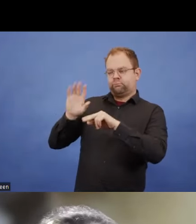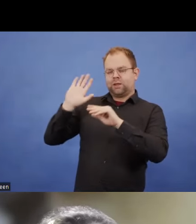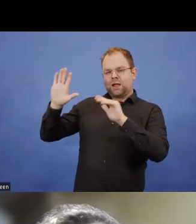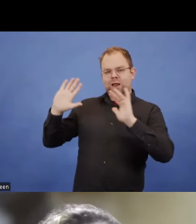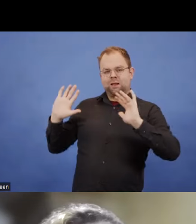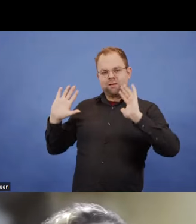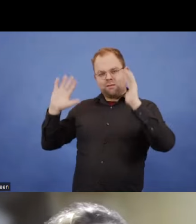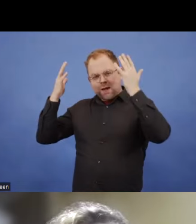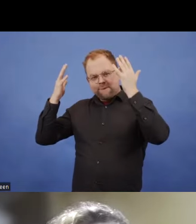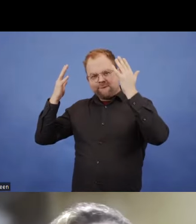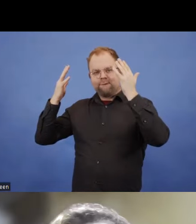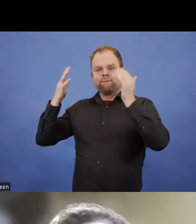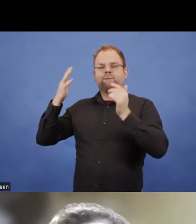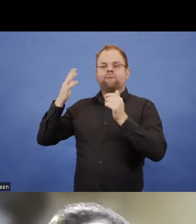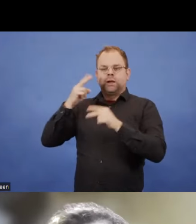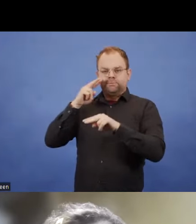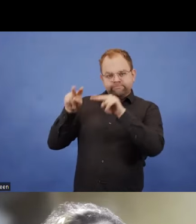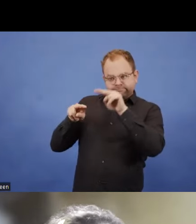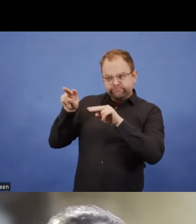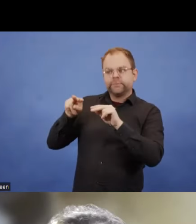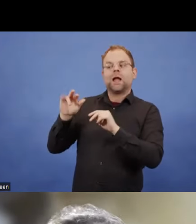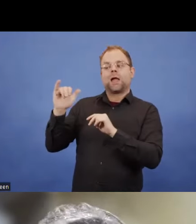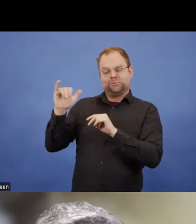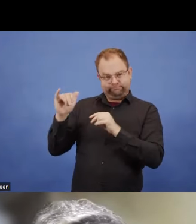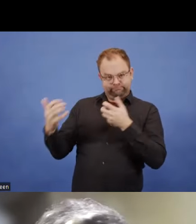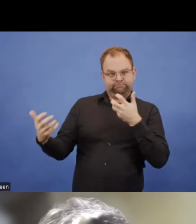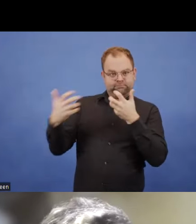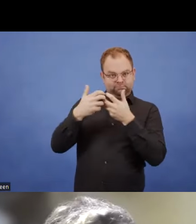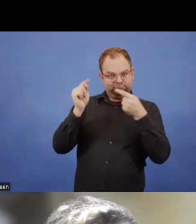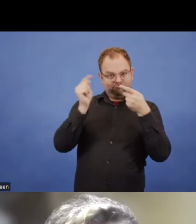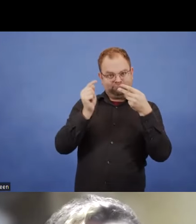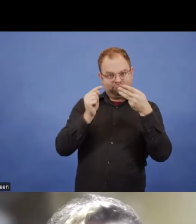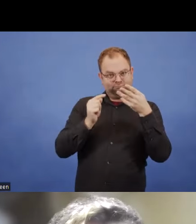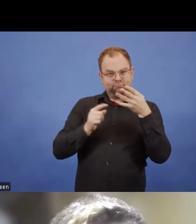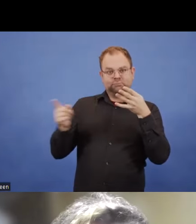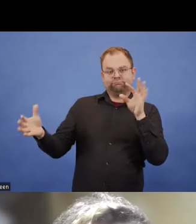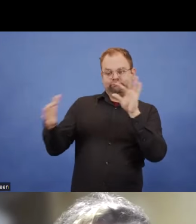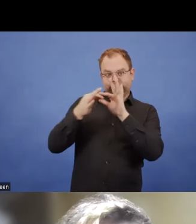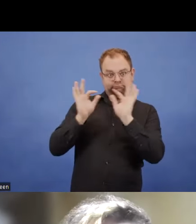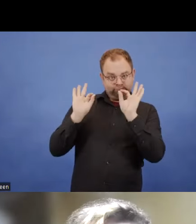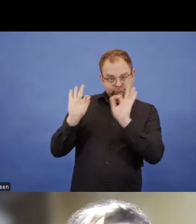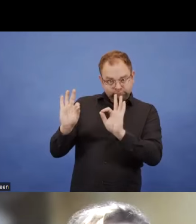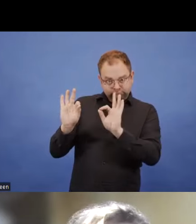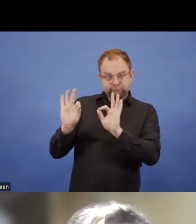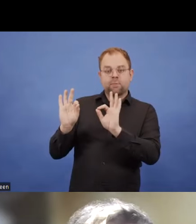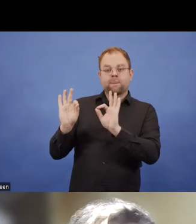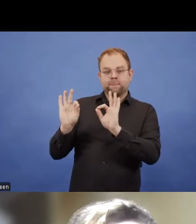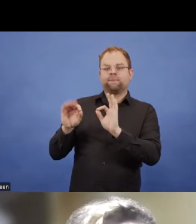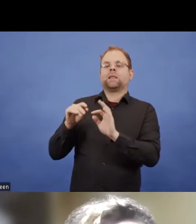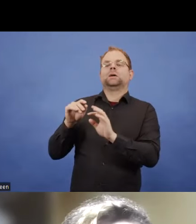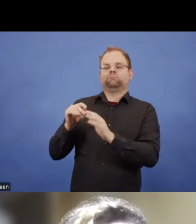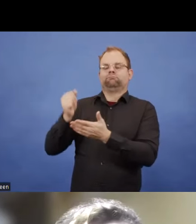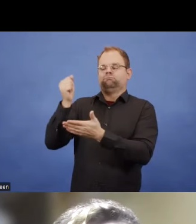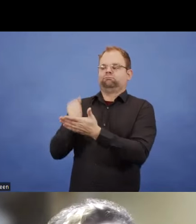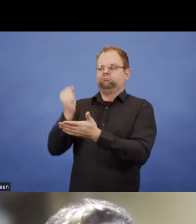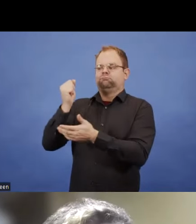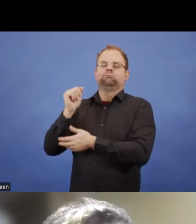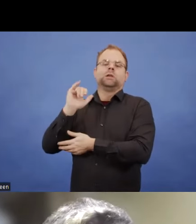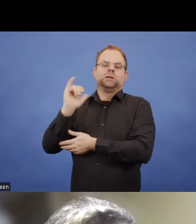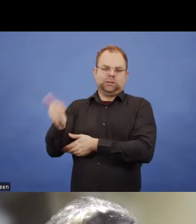or not. Then if they recognize a refugee, they get a refugee card, end of the process, end of the